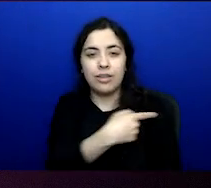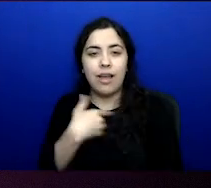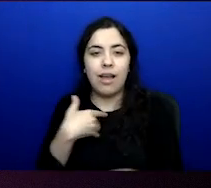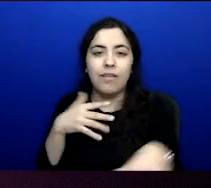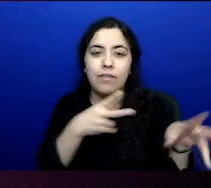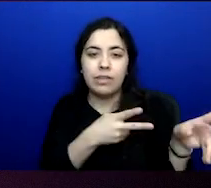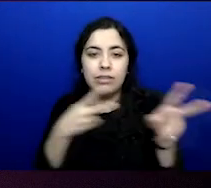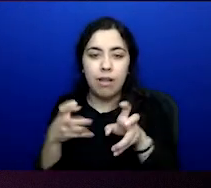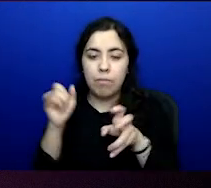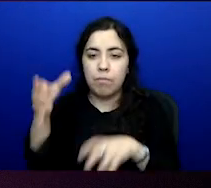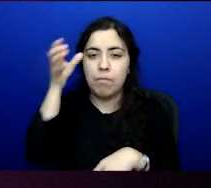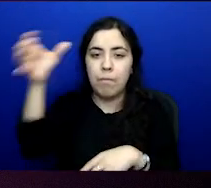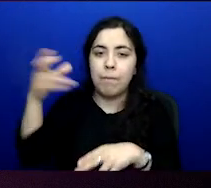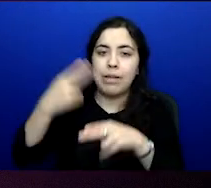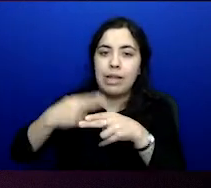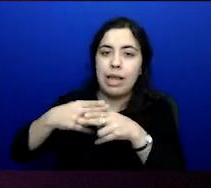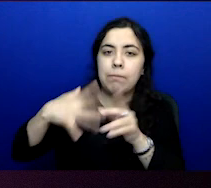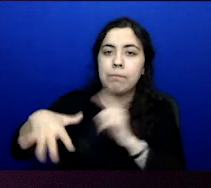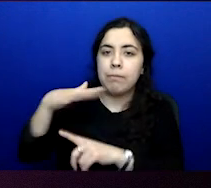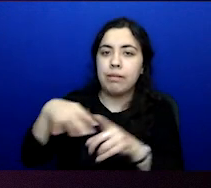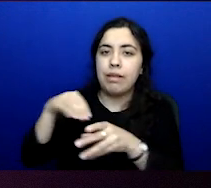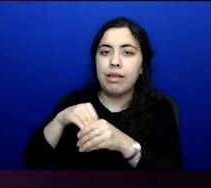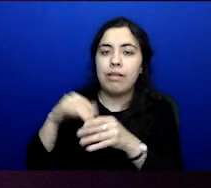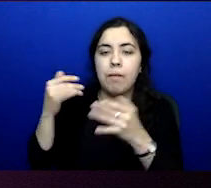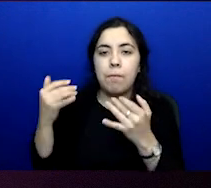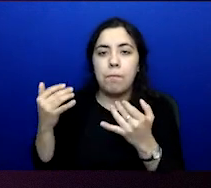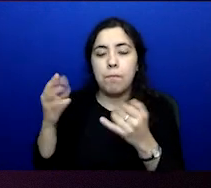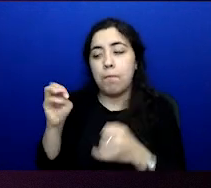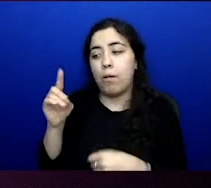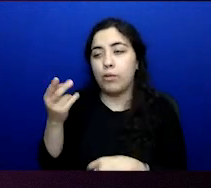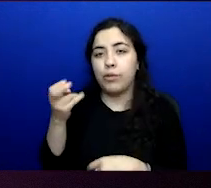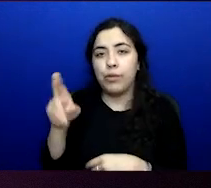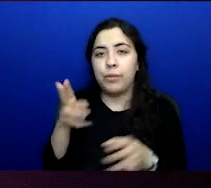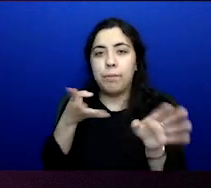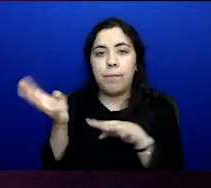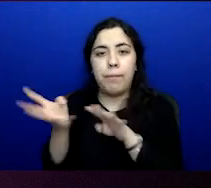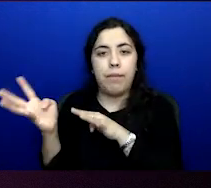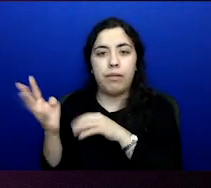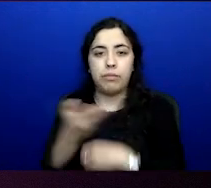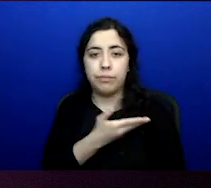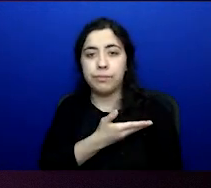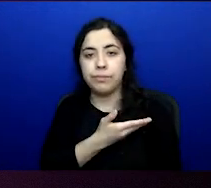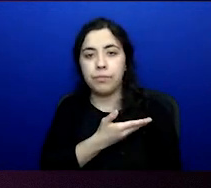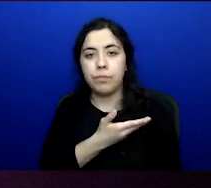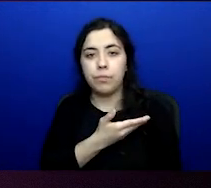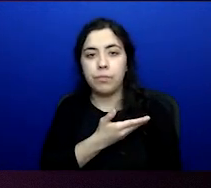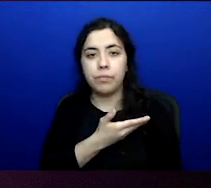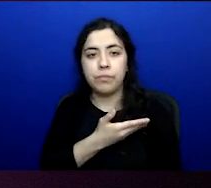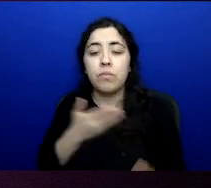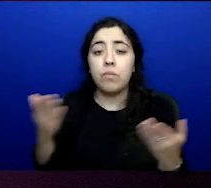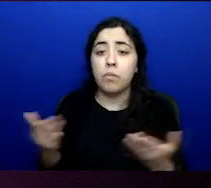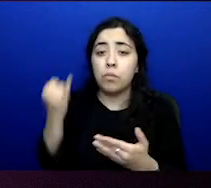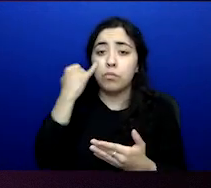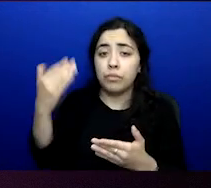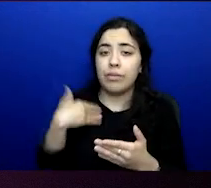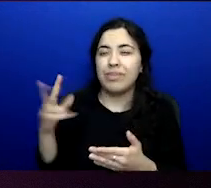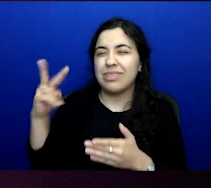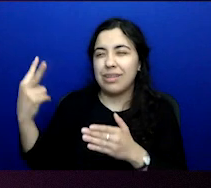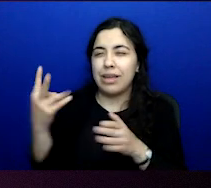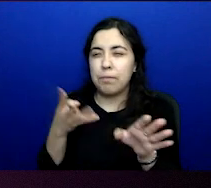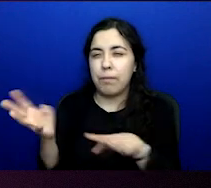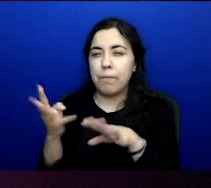the concept of namespacing in our modular pipeline ID. So if you can see here we have, let's say for example, the second